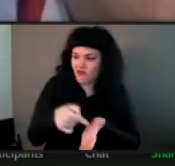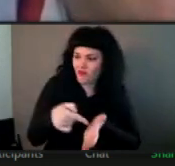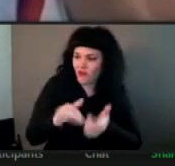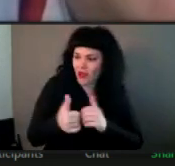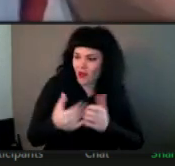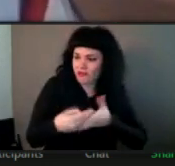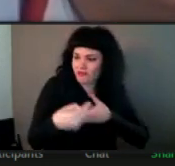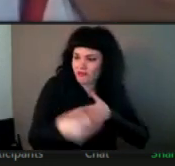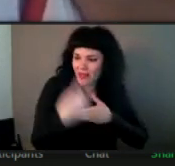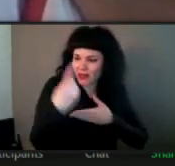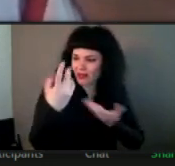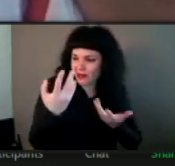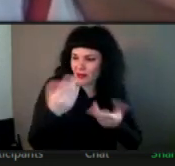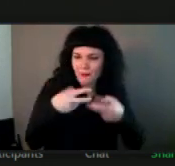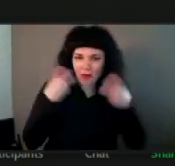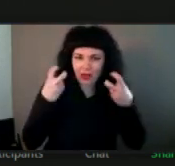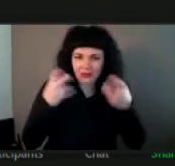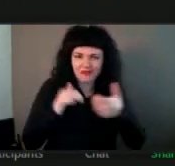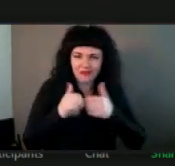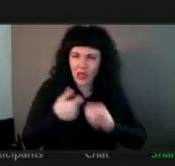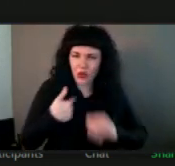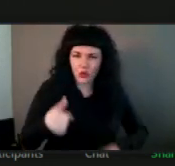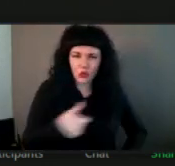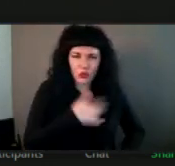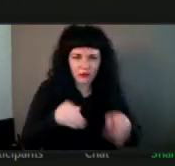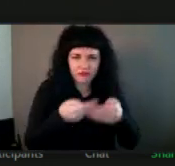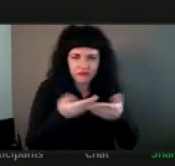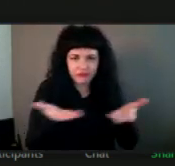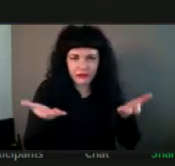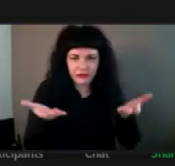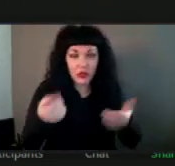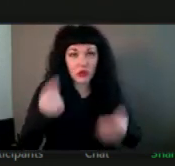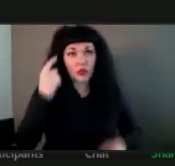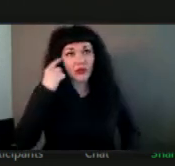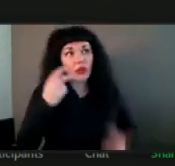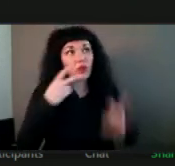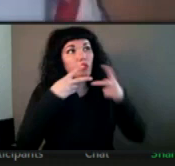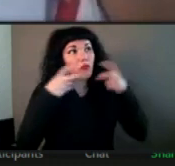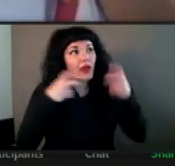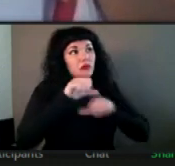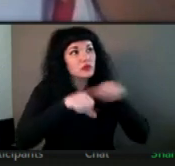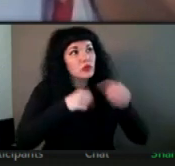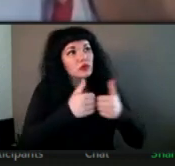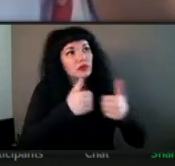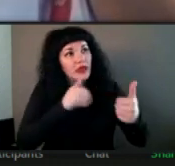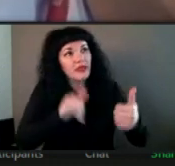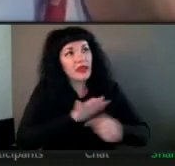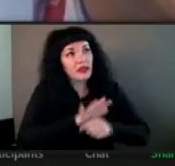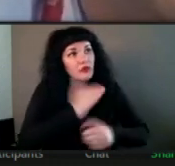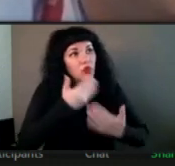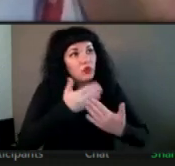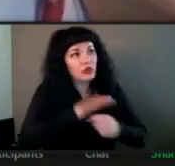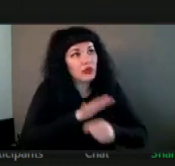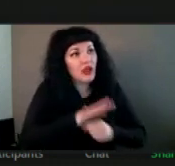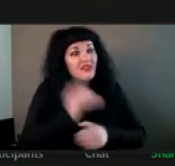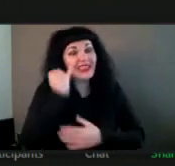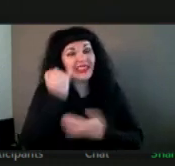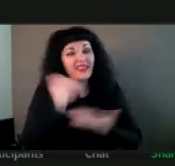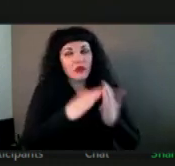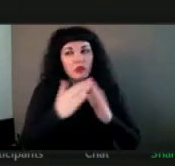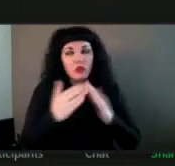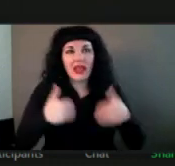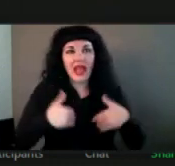we think that masks and the social distancing would likely be enough if the community spread is a low percentage of